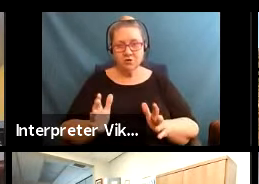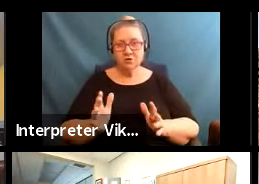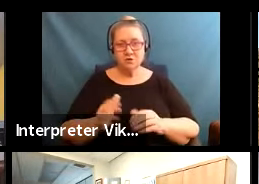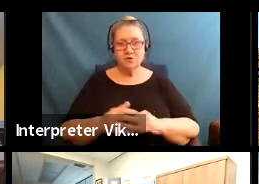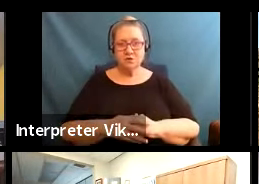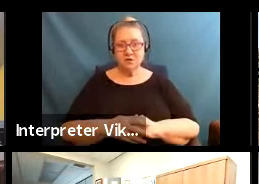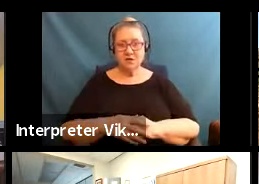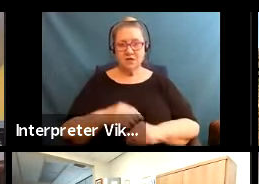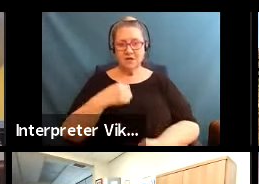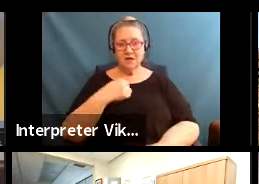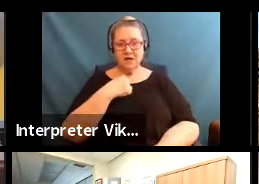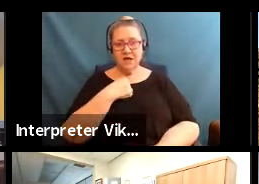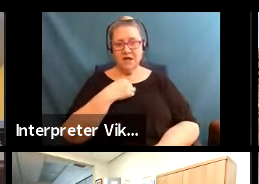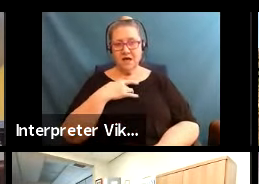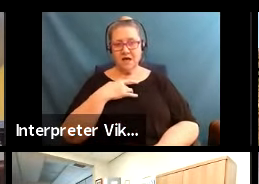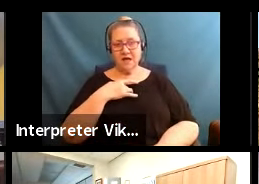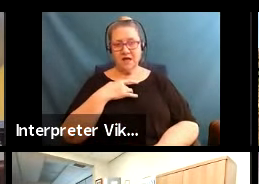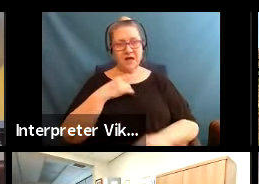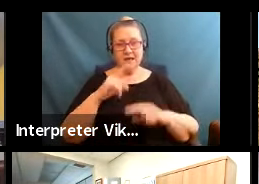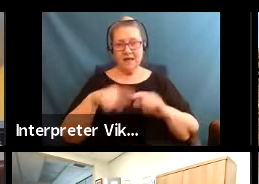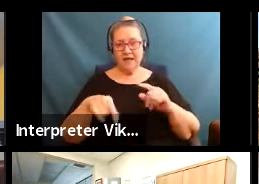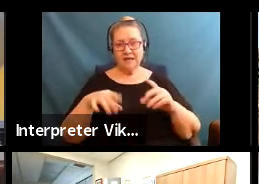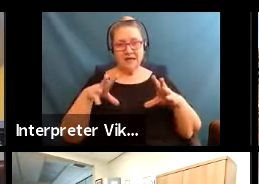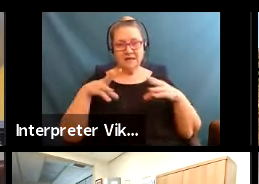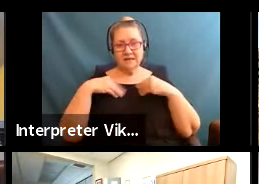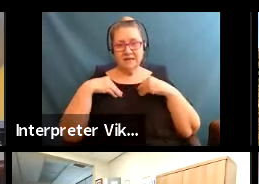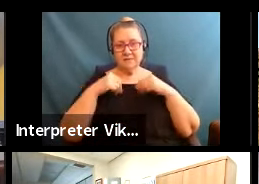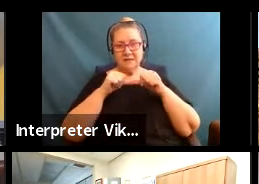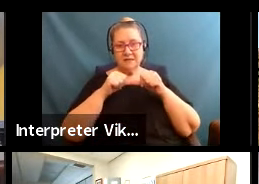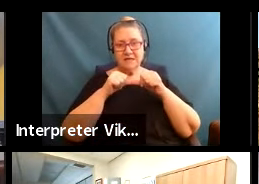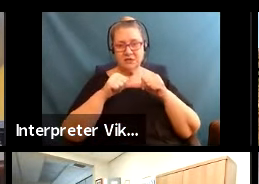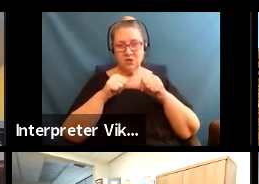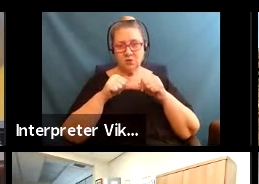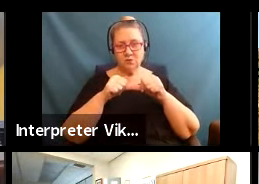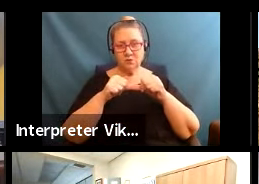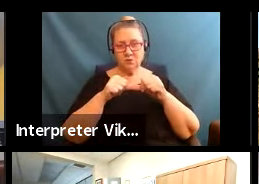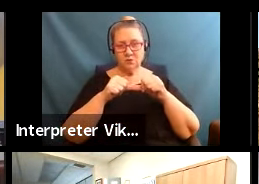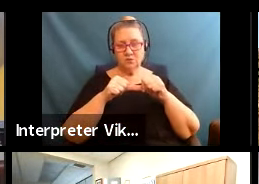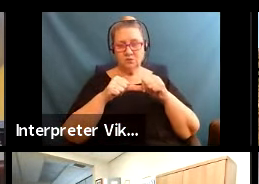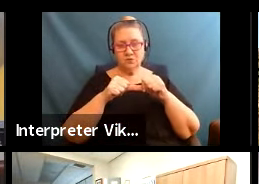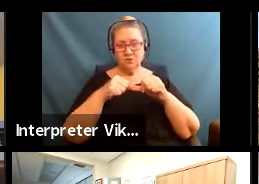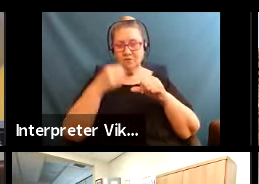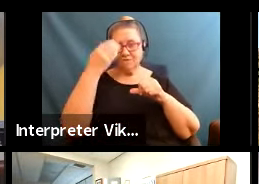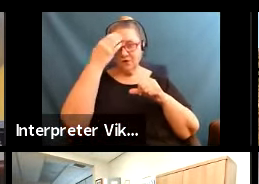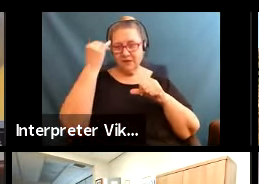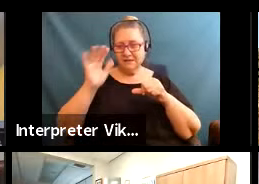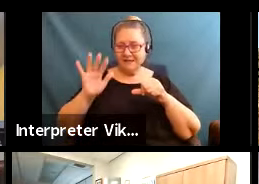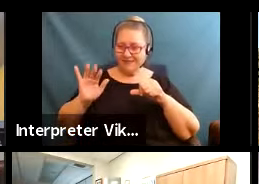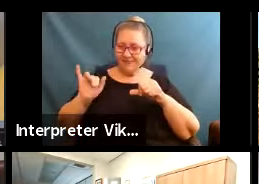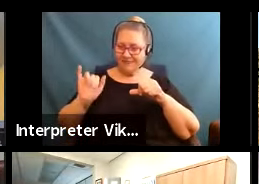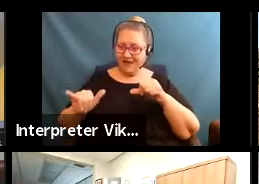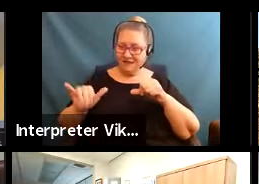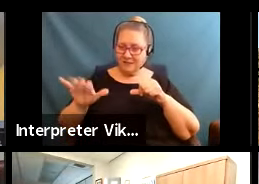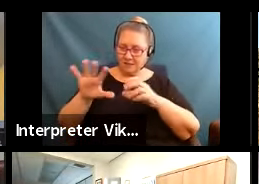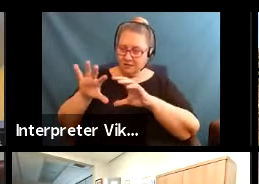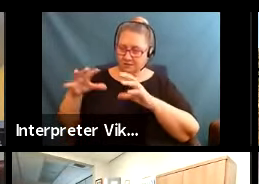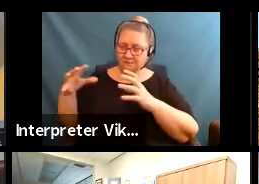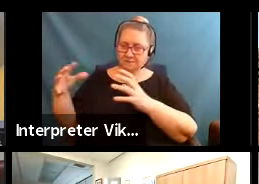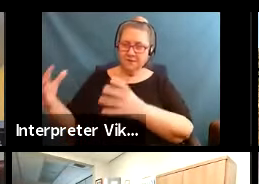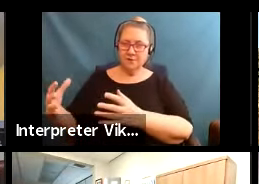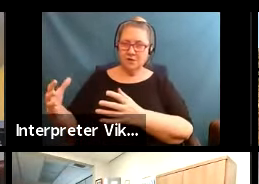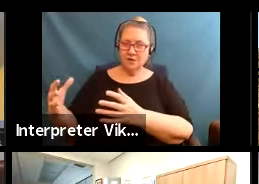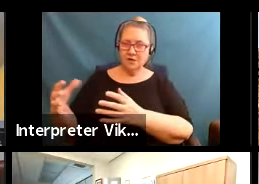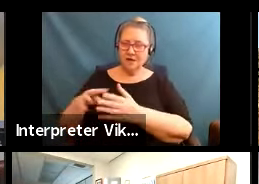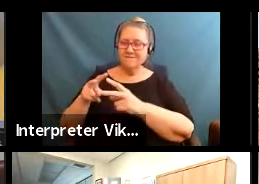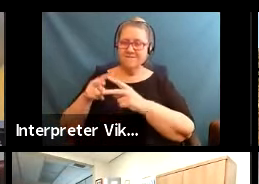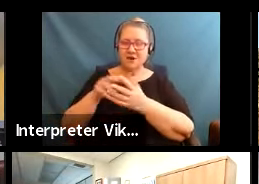is, I can't accept the fact that we're going to continue to forget the need of that community who is especially vulnerable. And I'm